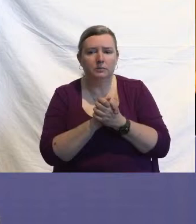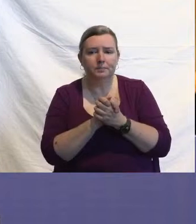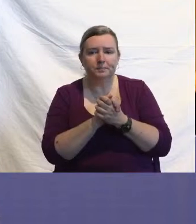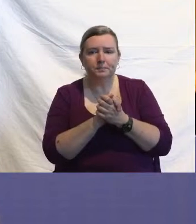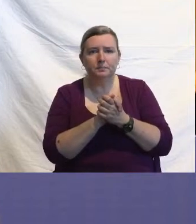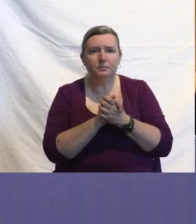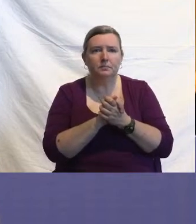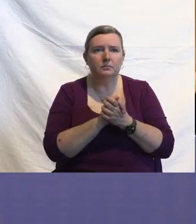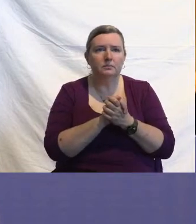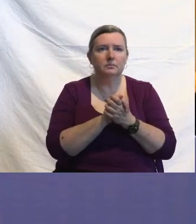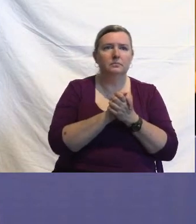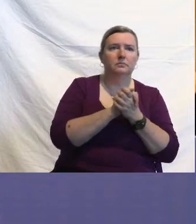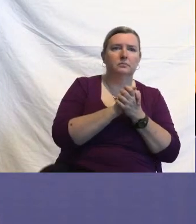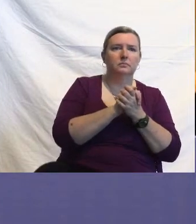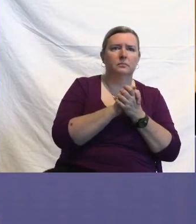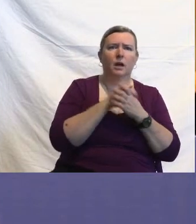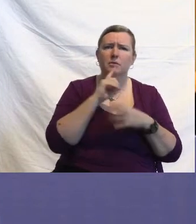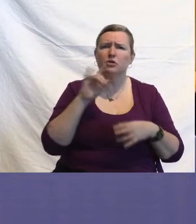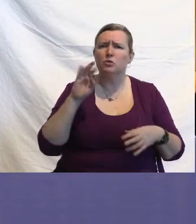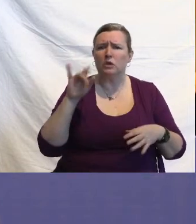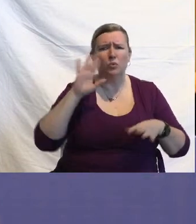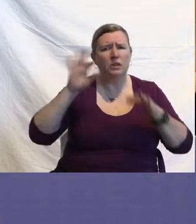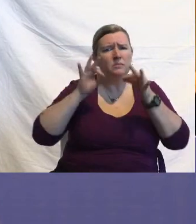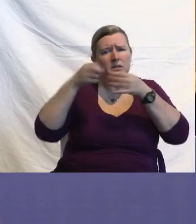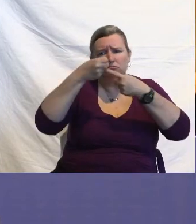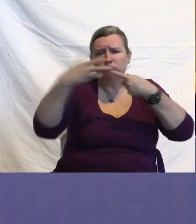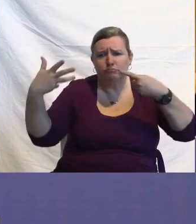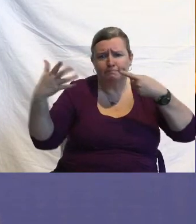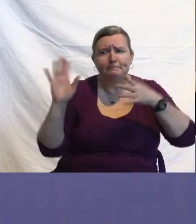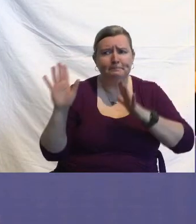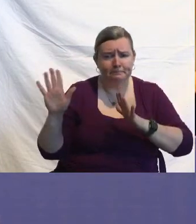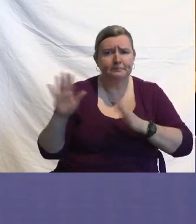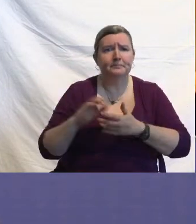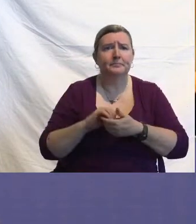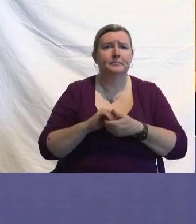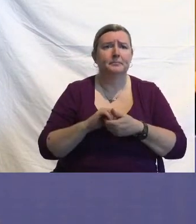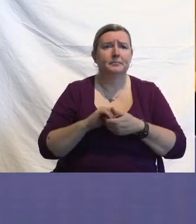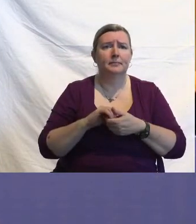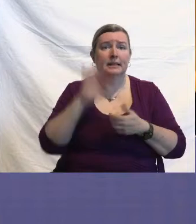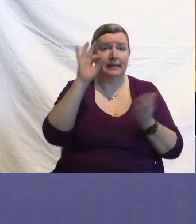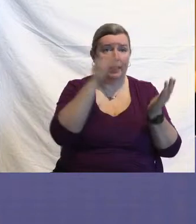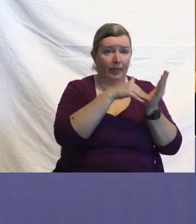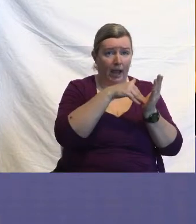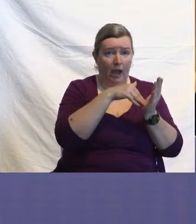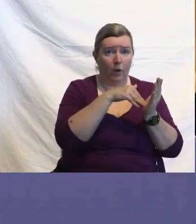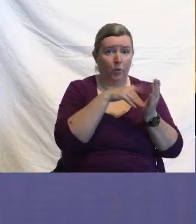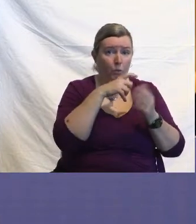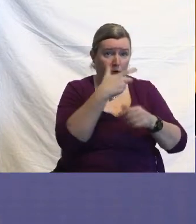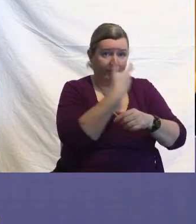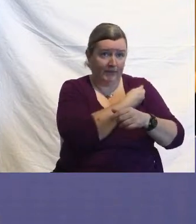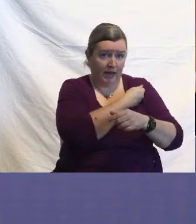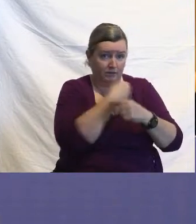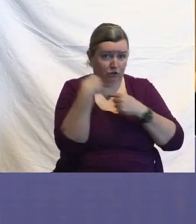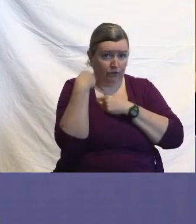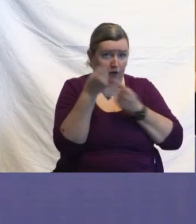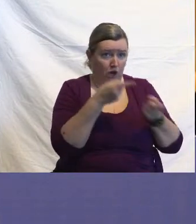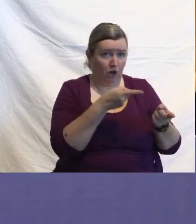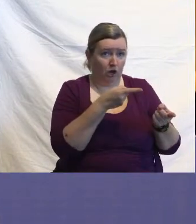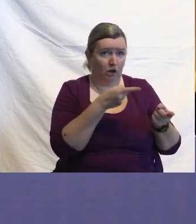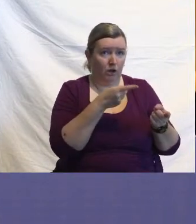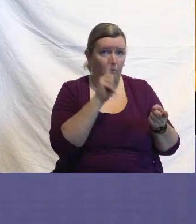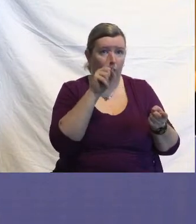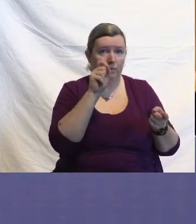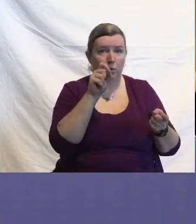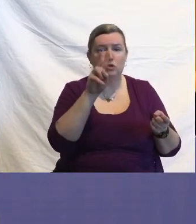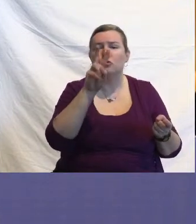you the total uptake, but I think the 9,000 was about 1-point-something% of the eligibles, right?